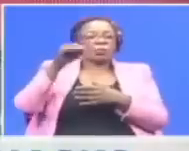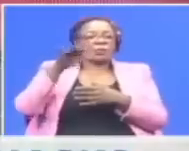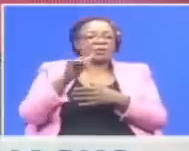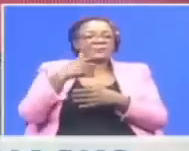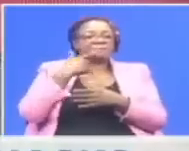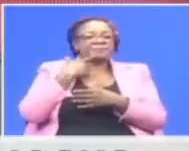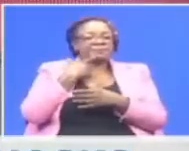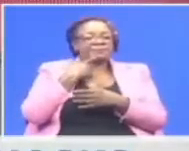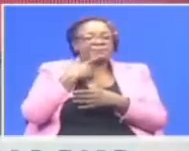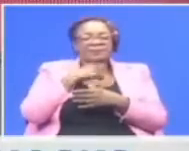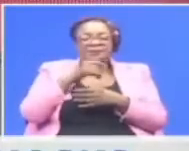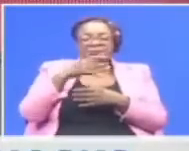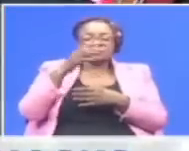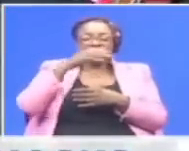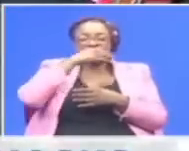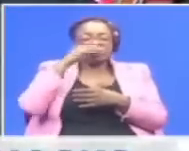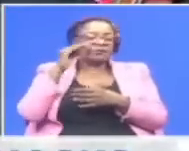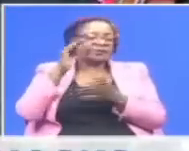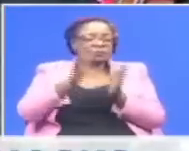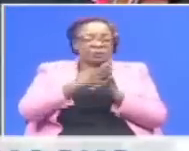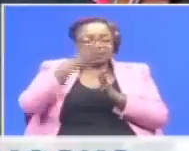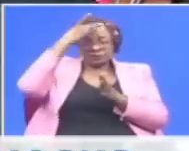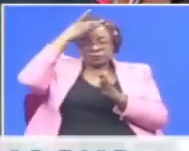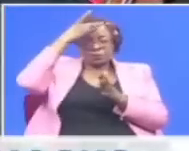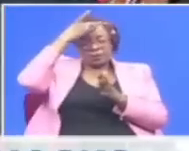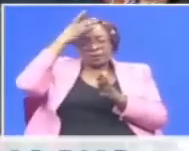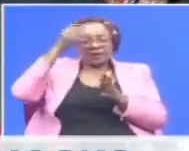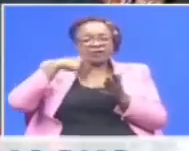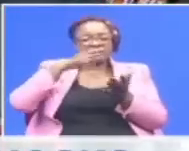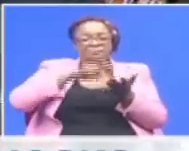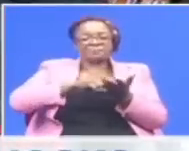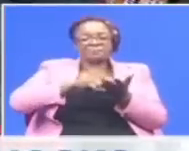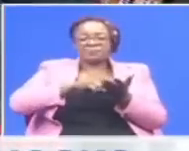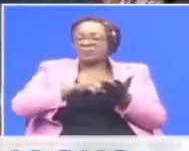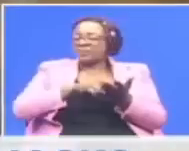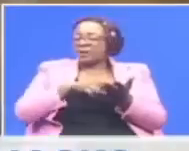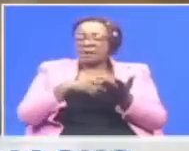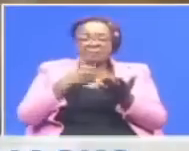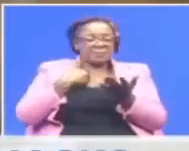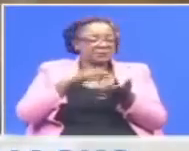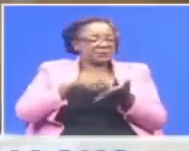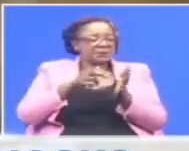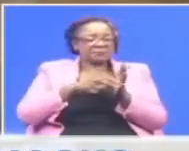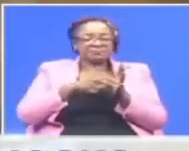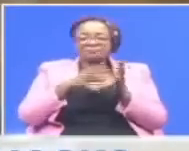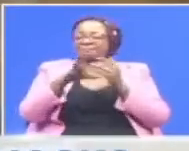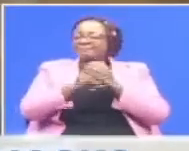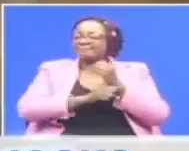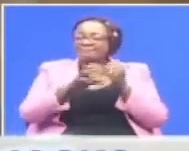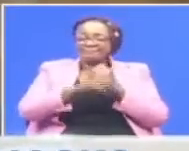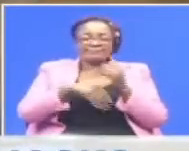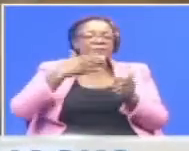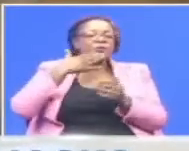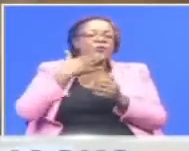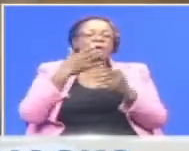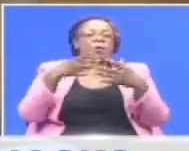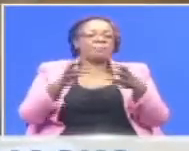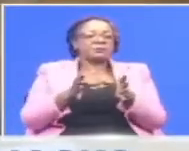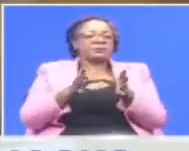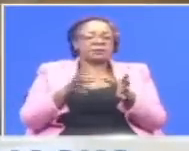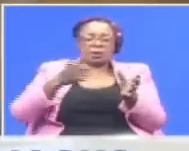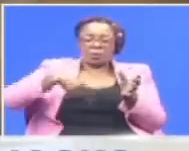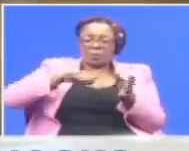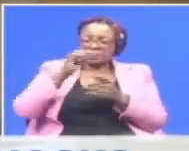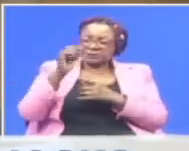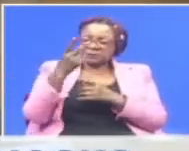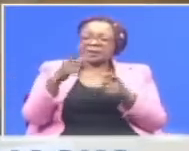Mudavadi and Moses Wetangula for auctioning off the Luhya community. We are the second largest community in the Republic of